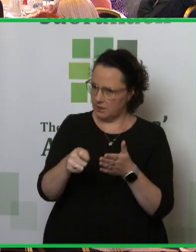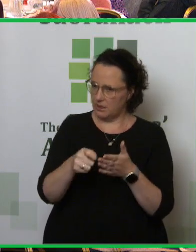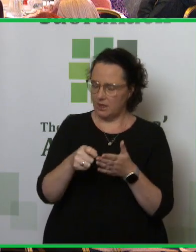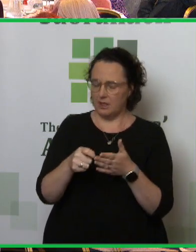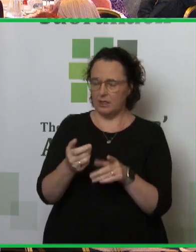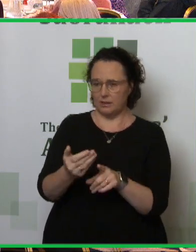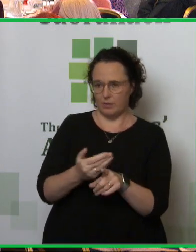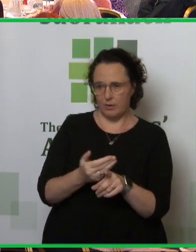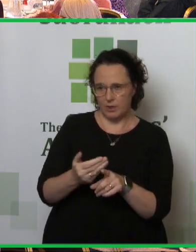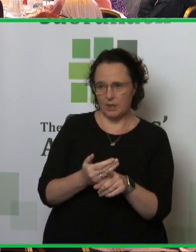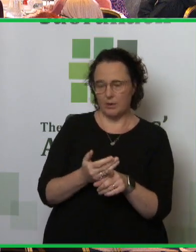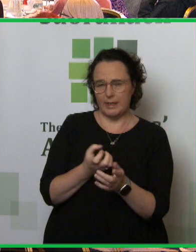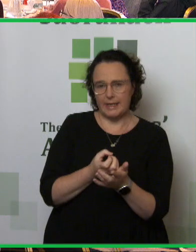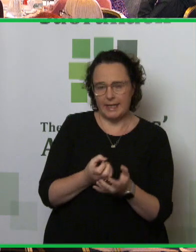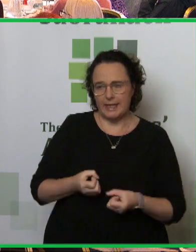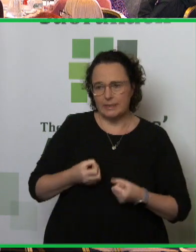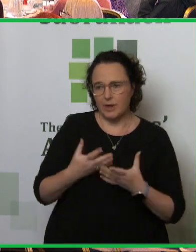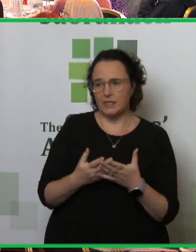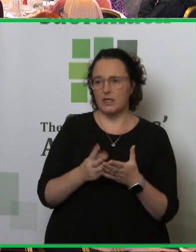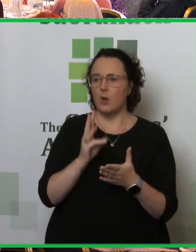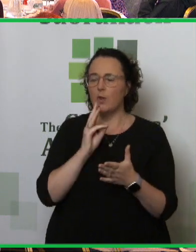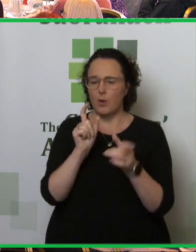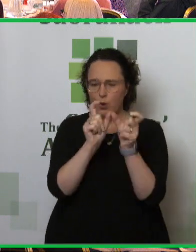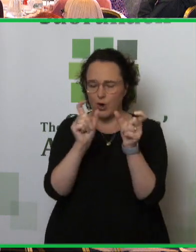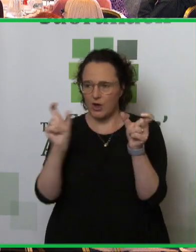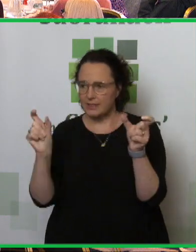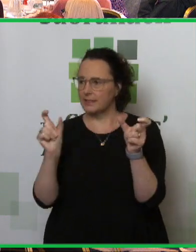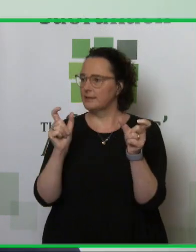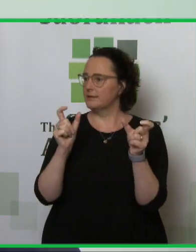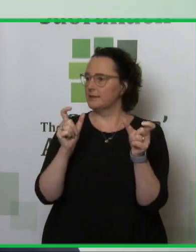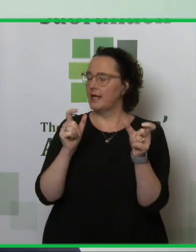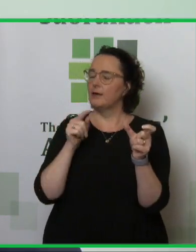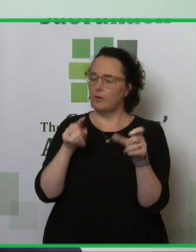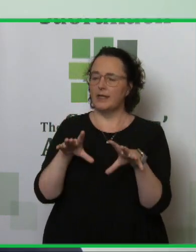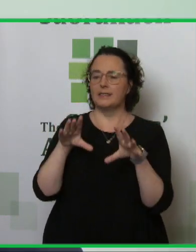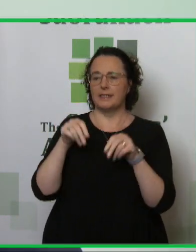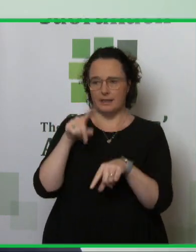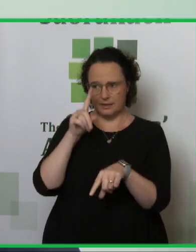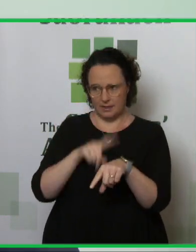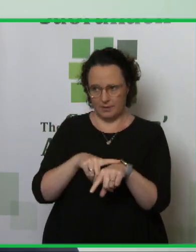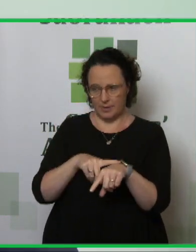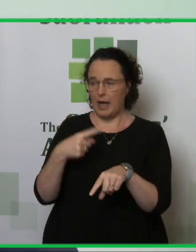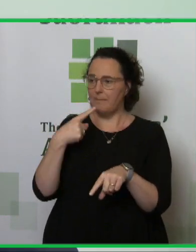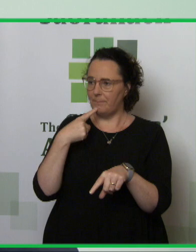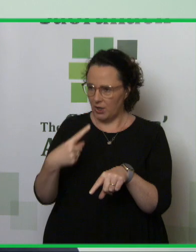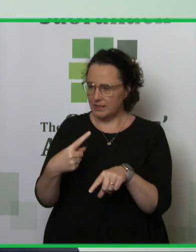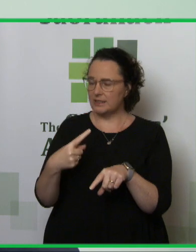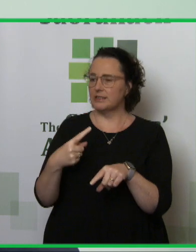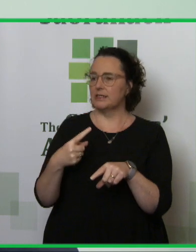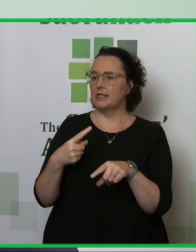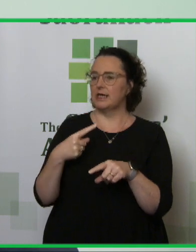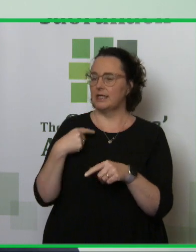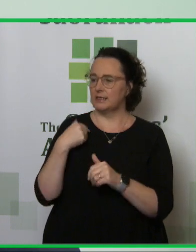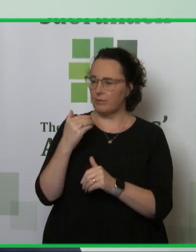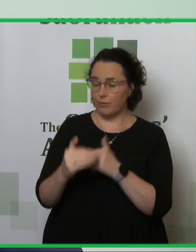express the wording of every single question that you vote on. Now, this will take some time, but it's an exercise in